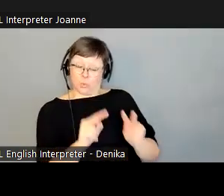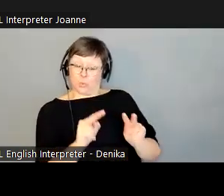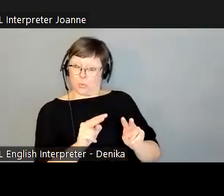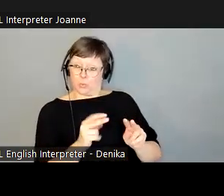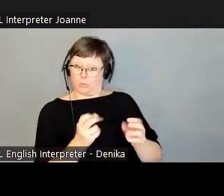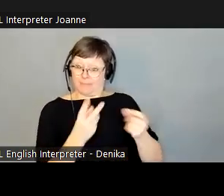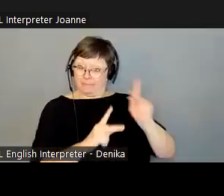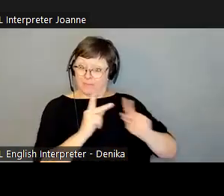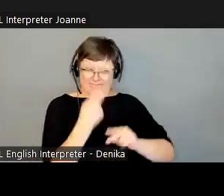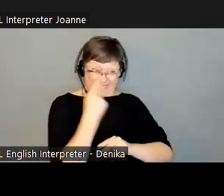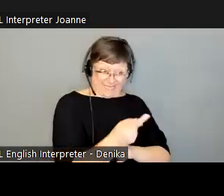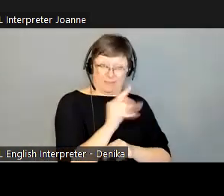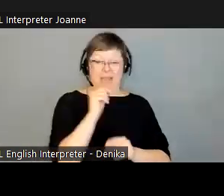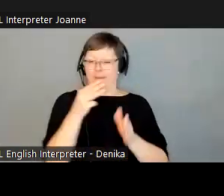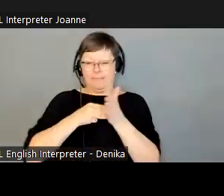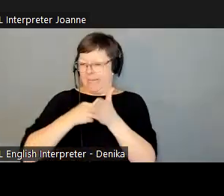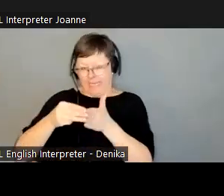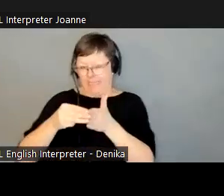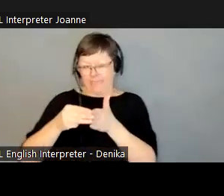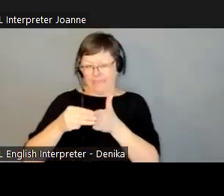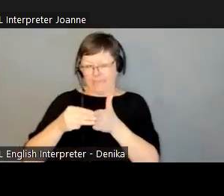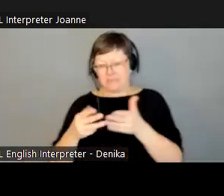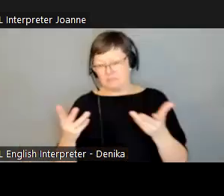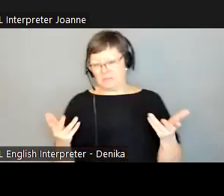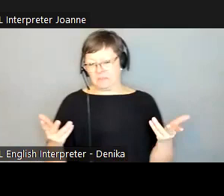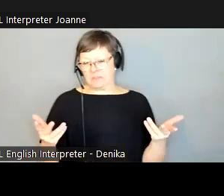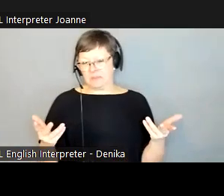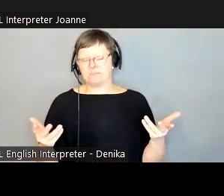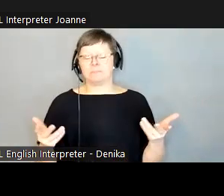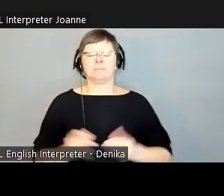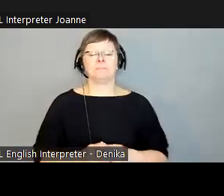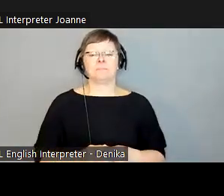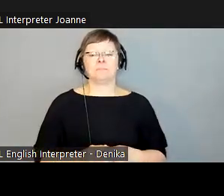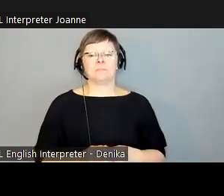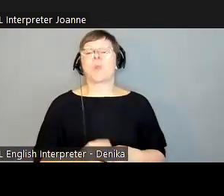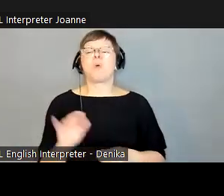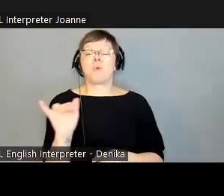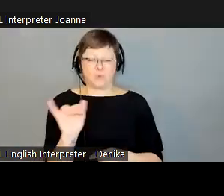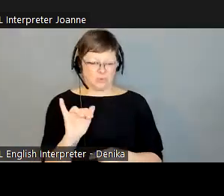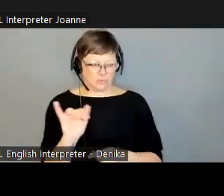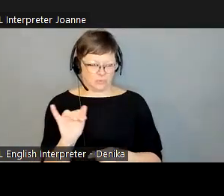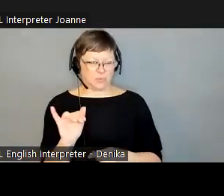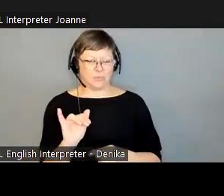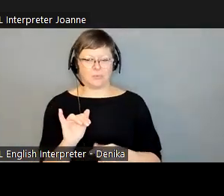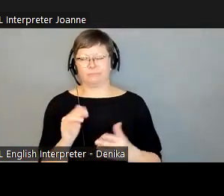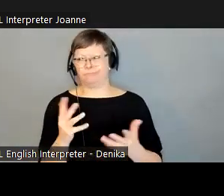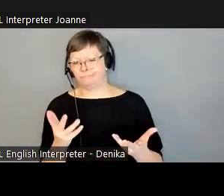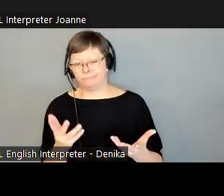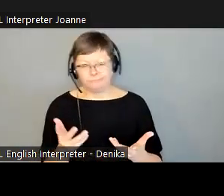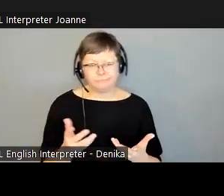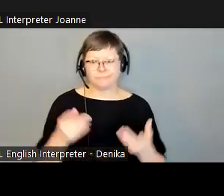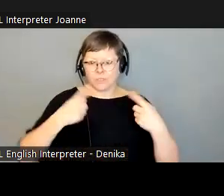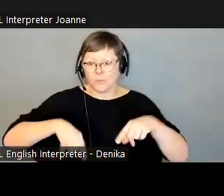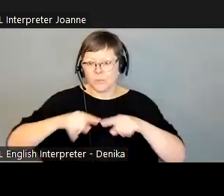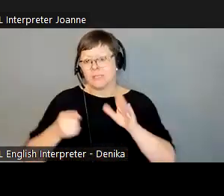millions, so it doesn't get really lost. And like I mentioned before, we all get lost in doom